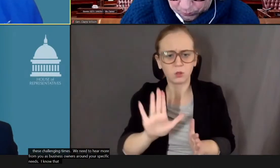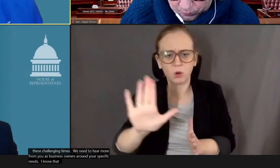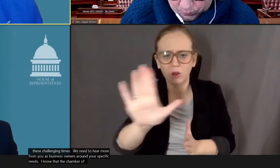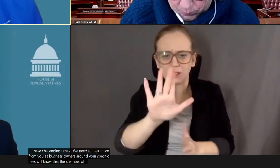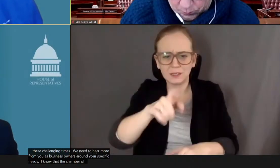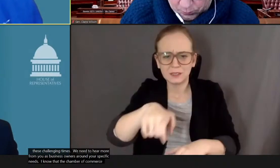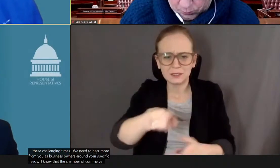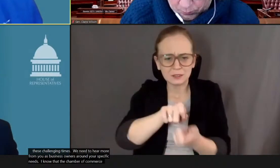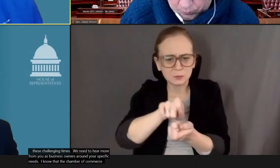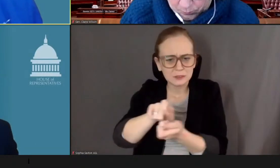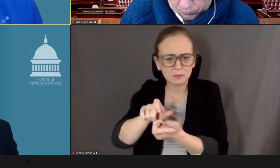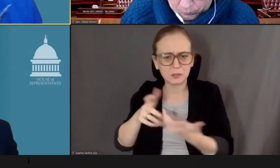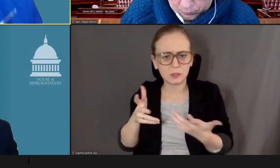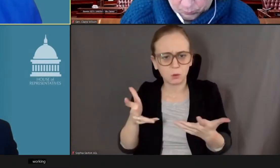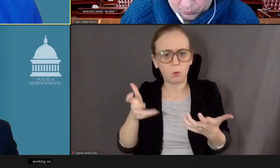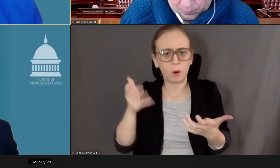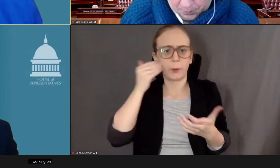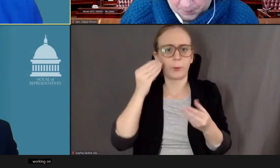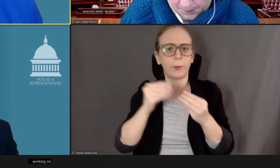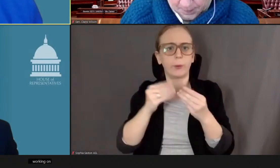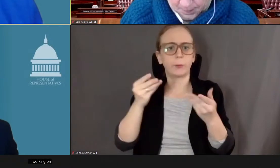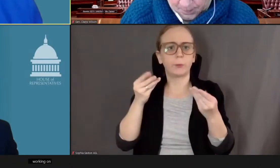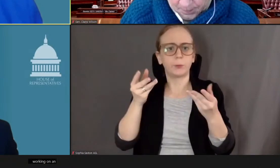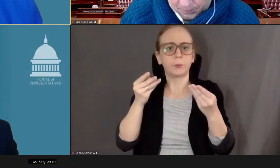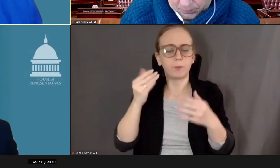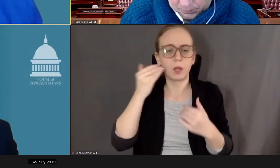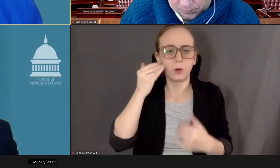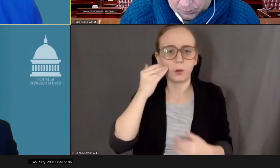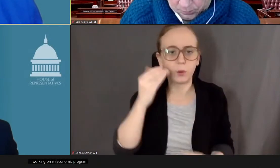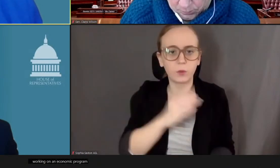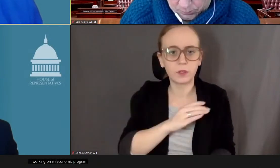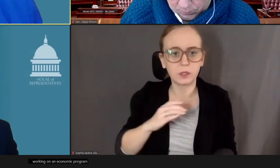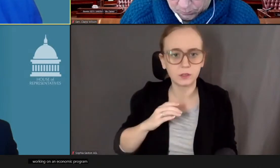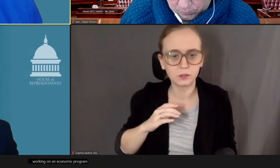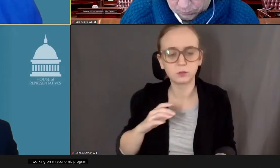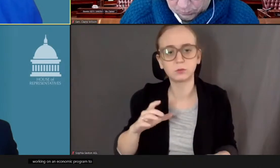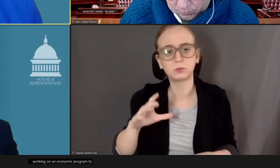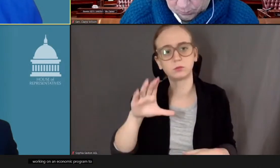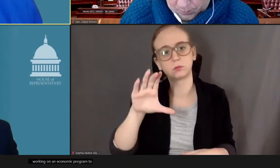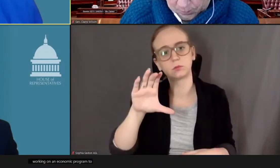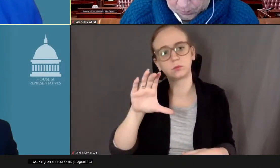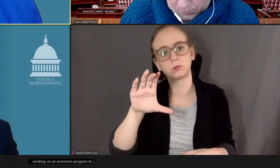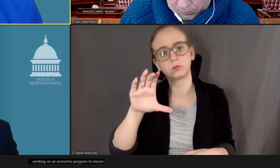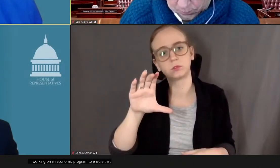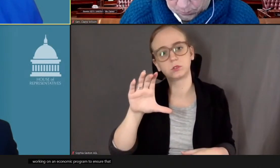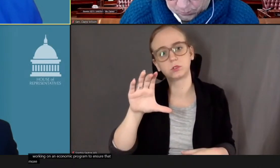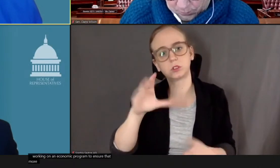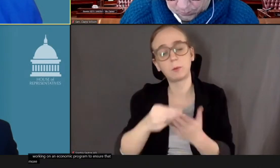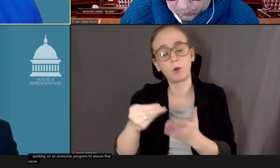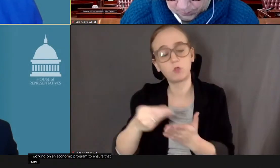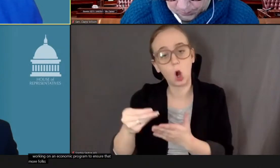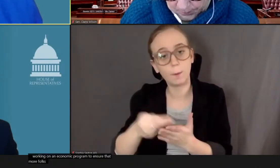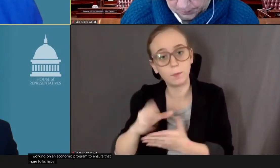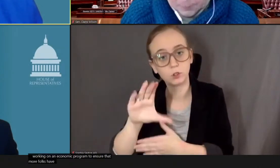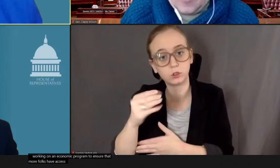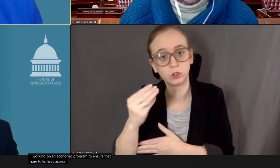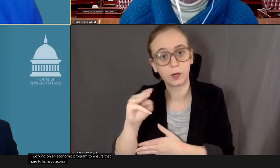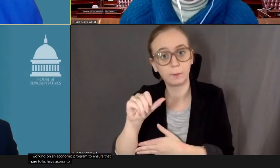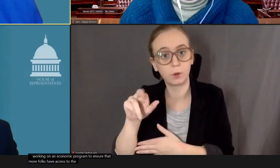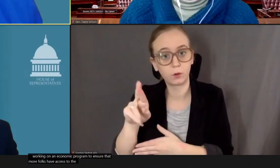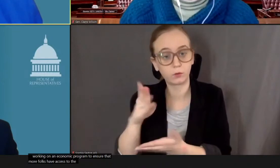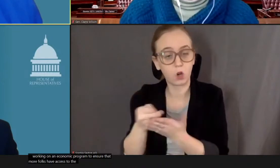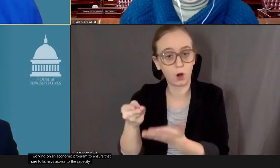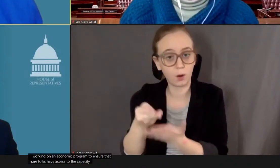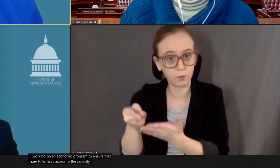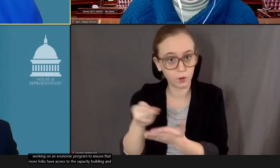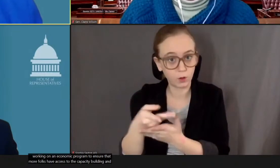an economic program to ensure that more folks have access to the capacity building and the